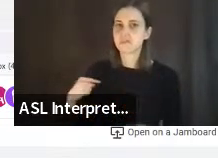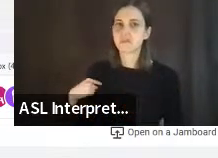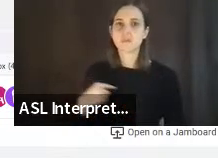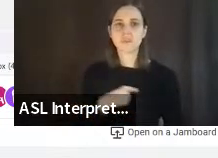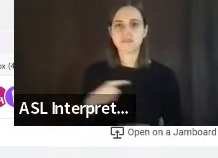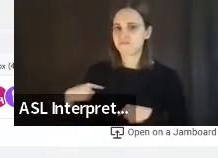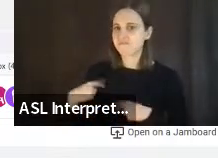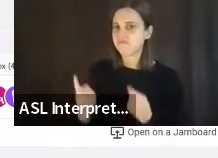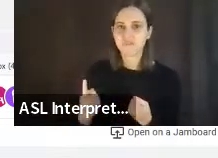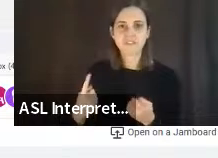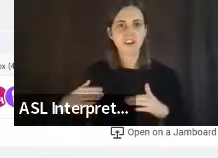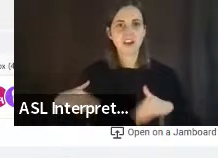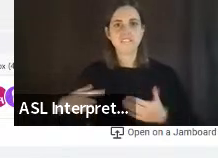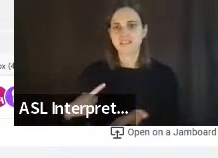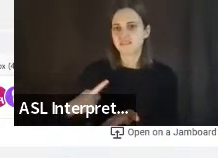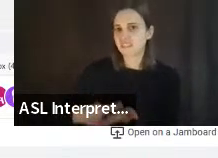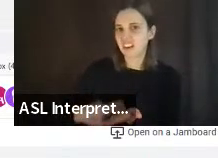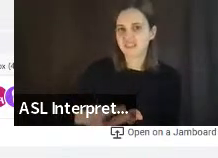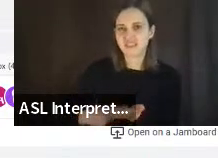this. But